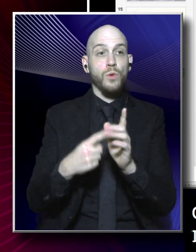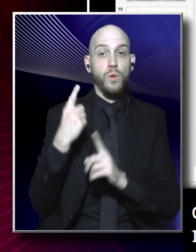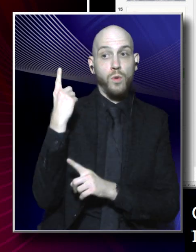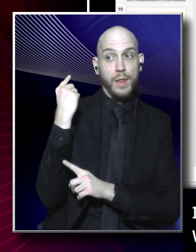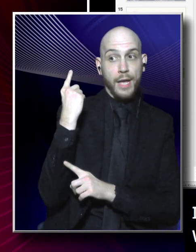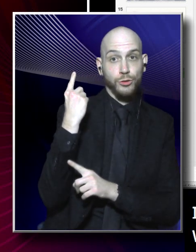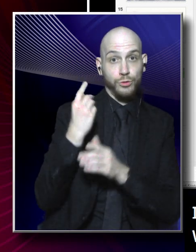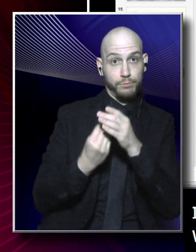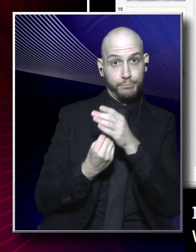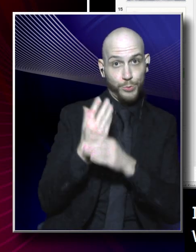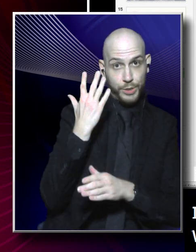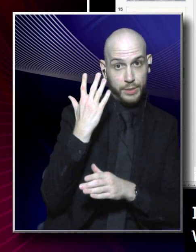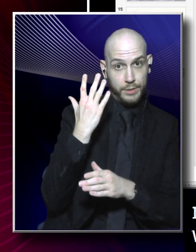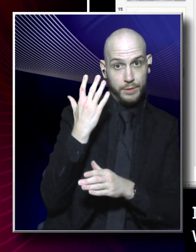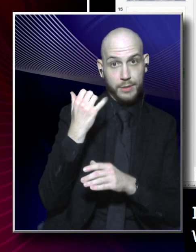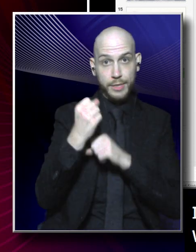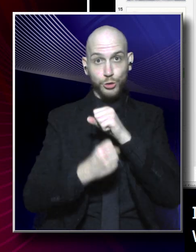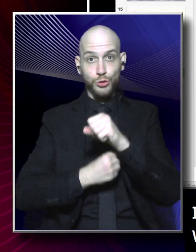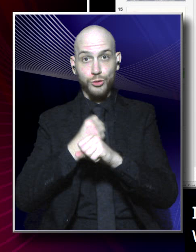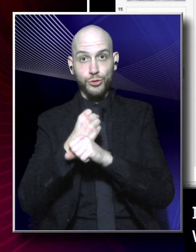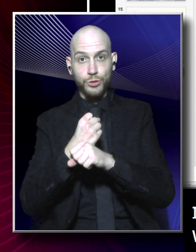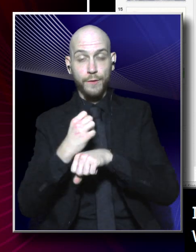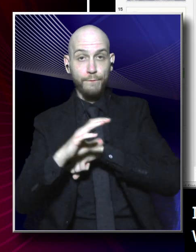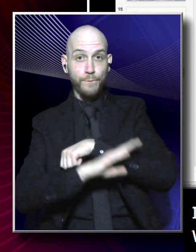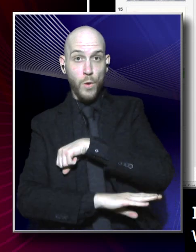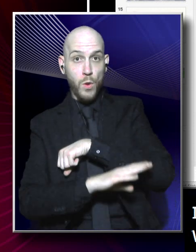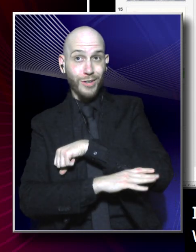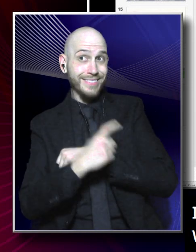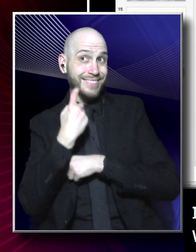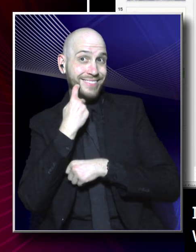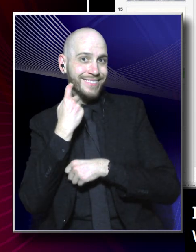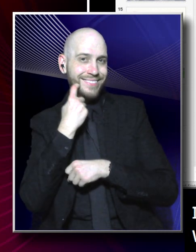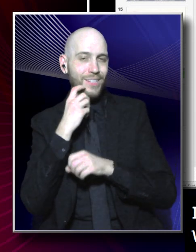fall, we're not seeing the dip like we would have in the past.